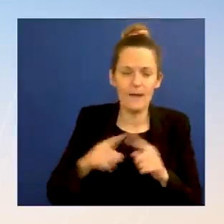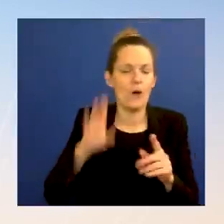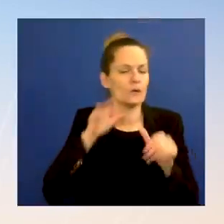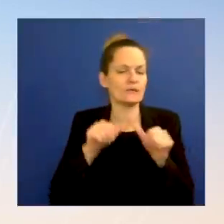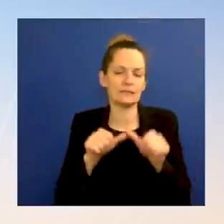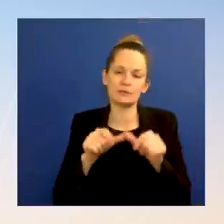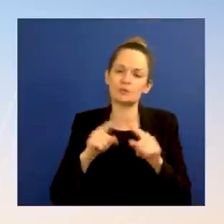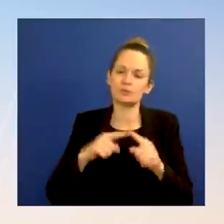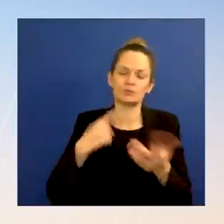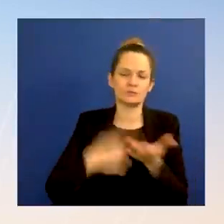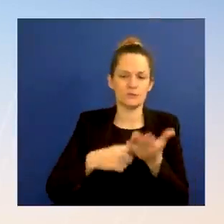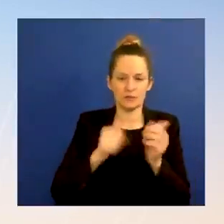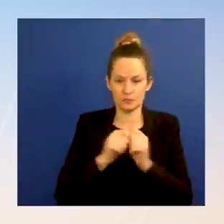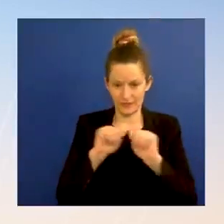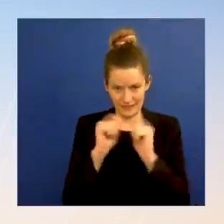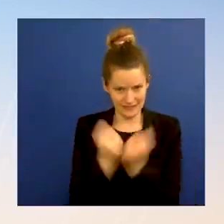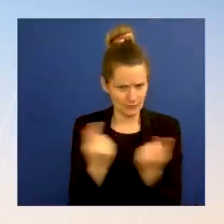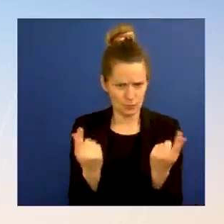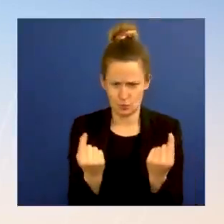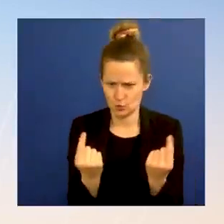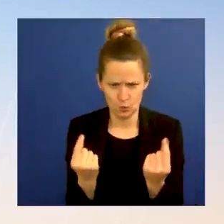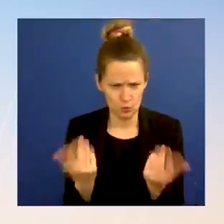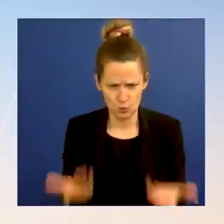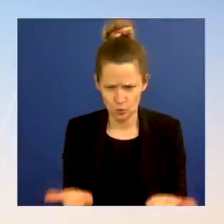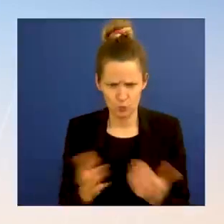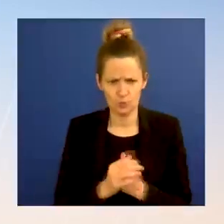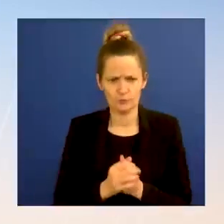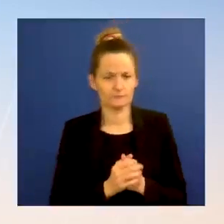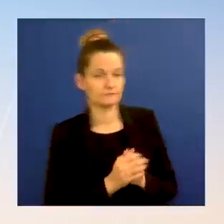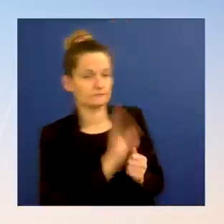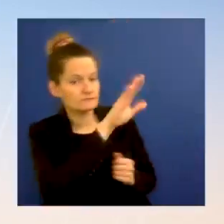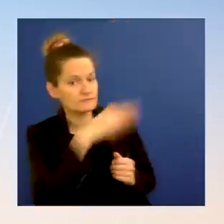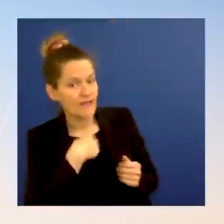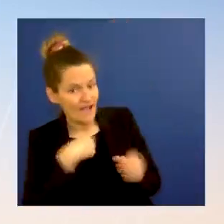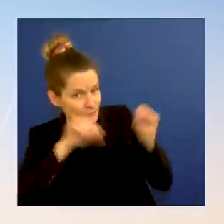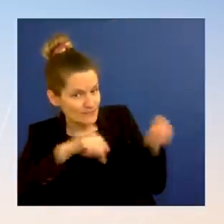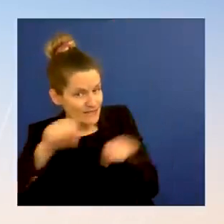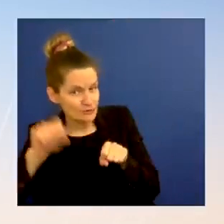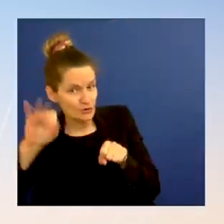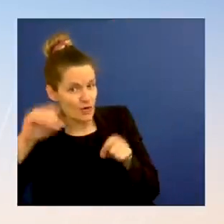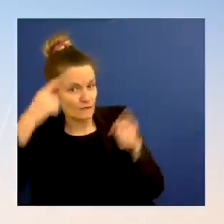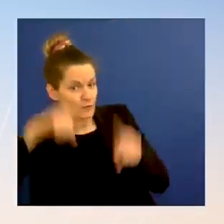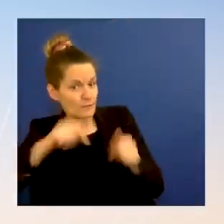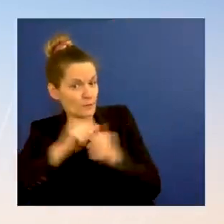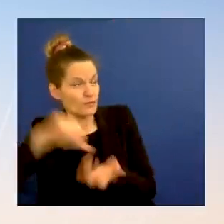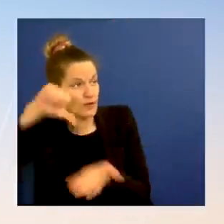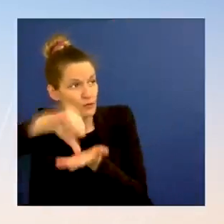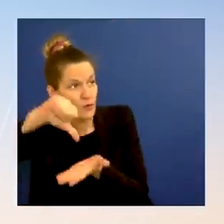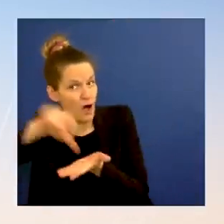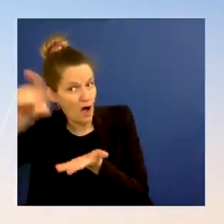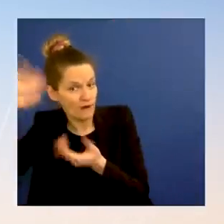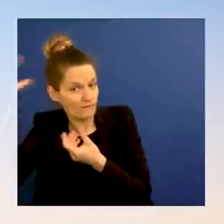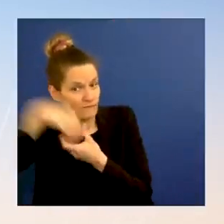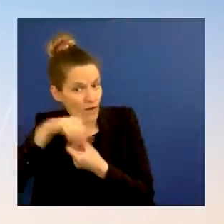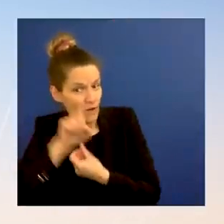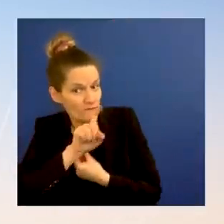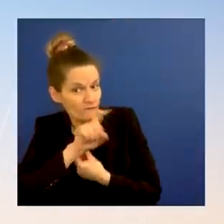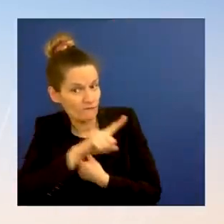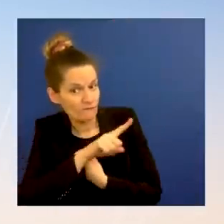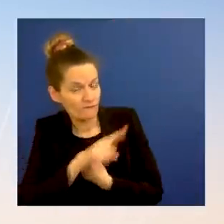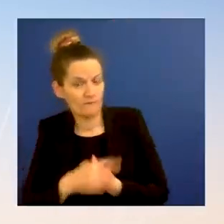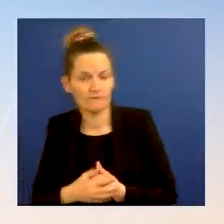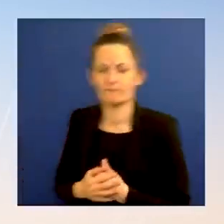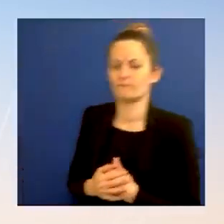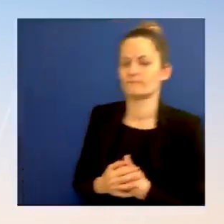into supply considerations at this point? I would say that the biggest priority with the Iran deal is